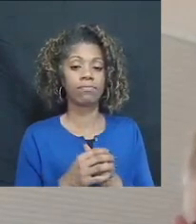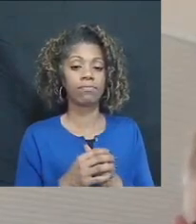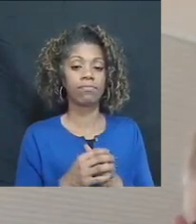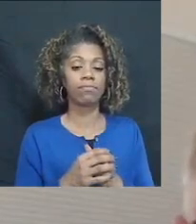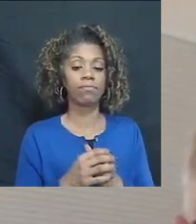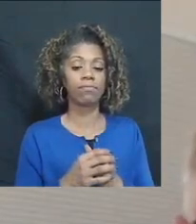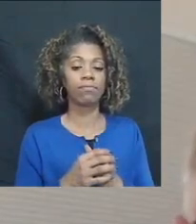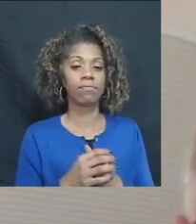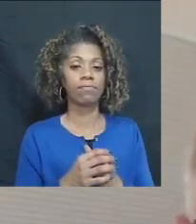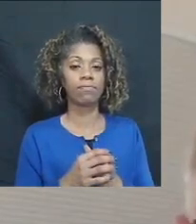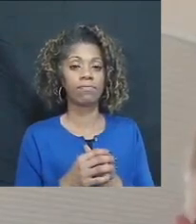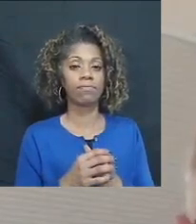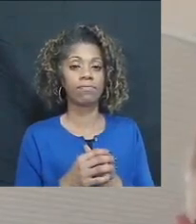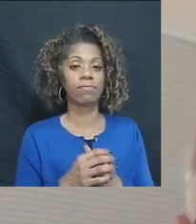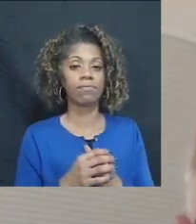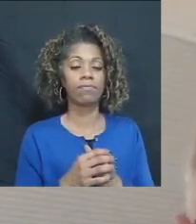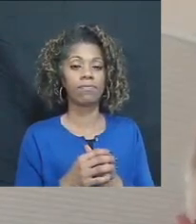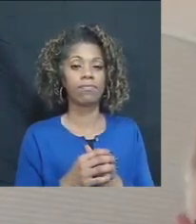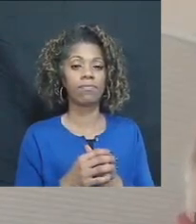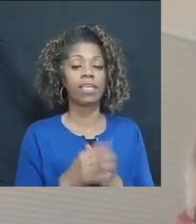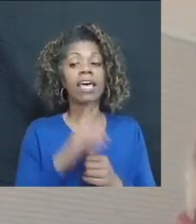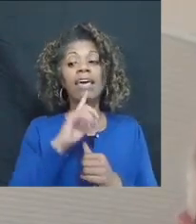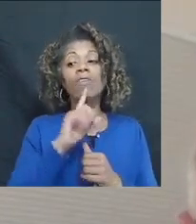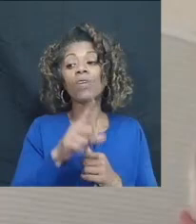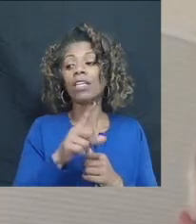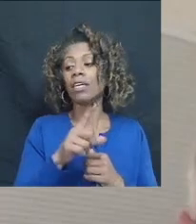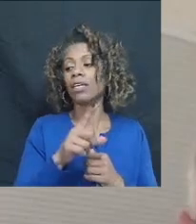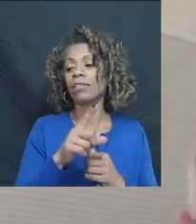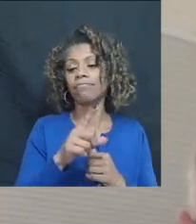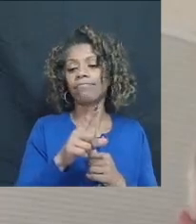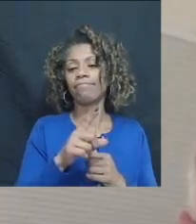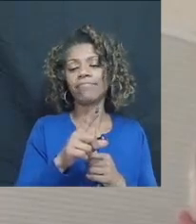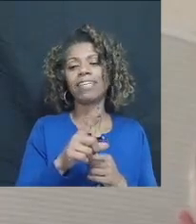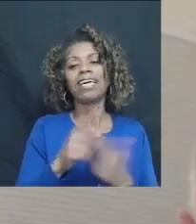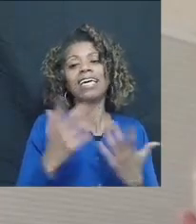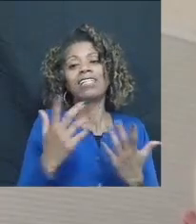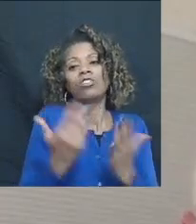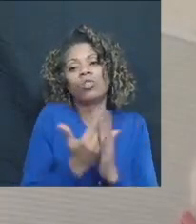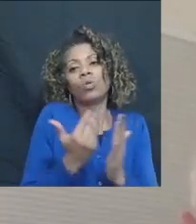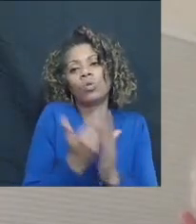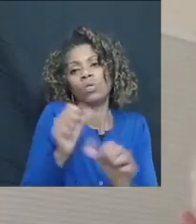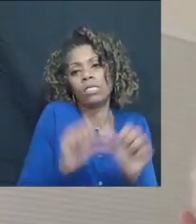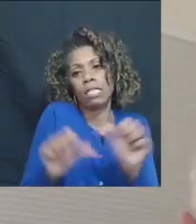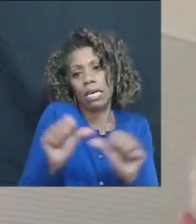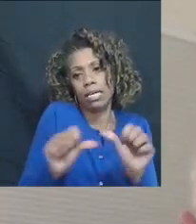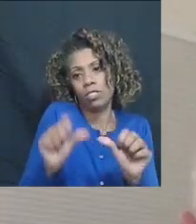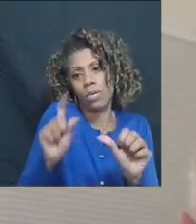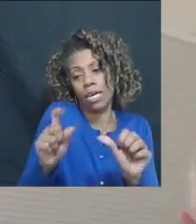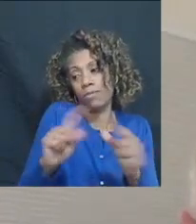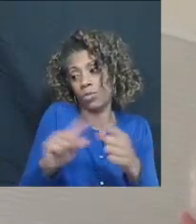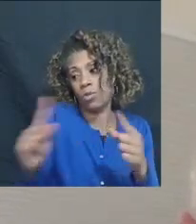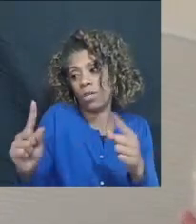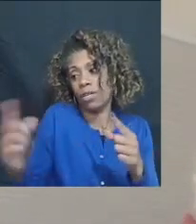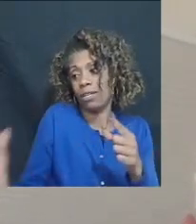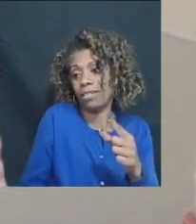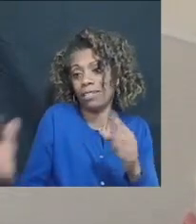and all of this is marrying the best science, the best emerging science to on the ground work. So it's been quite